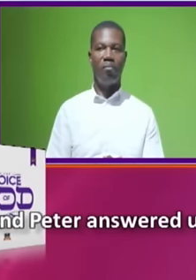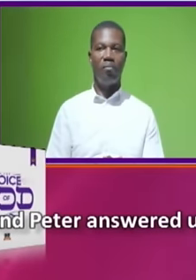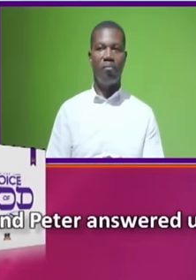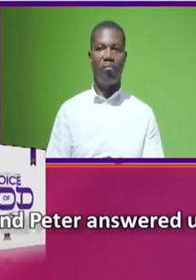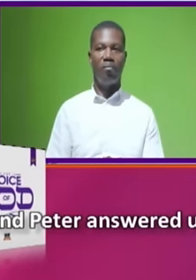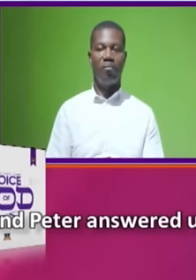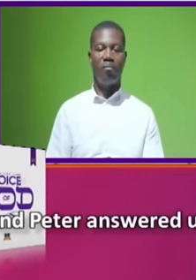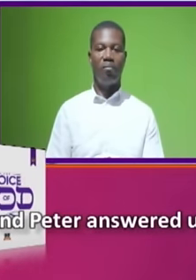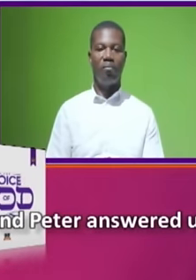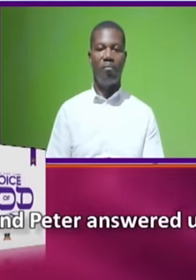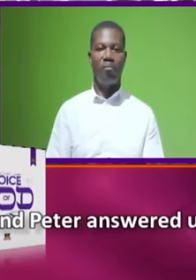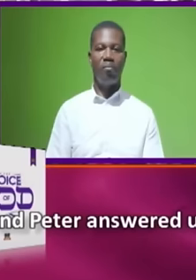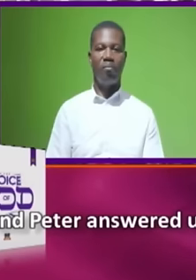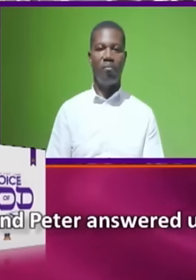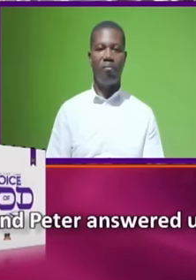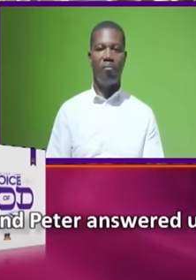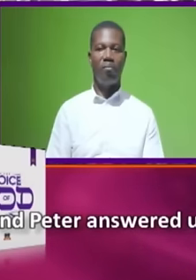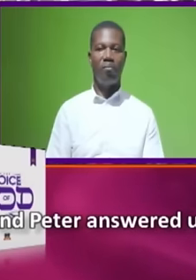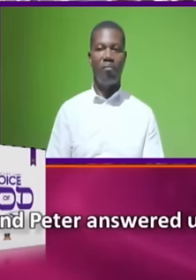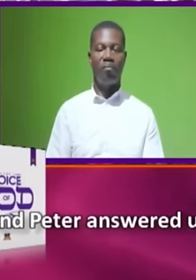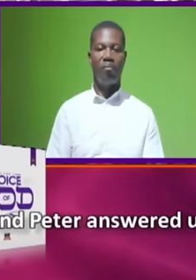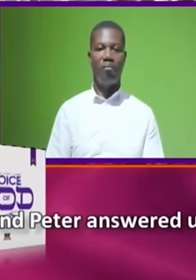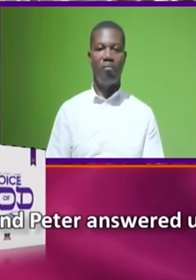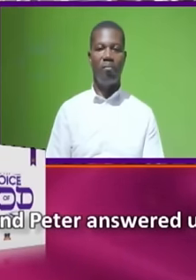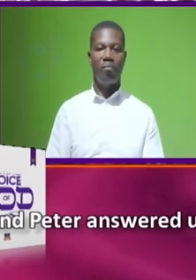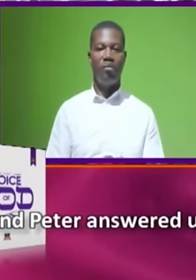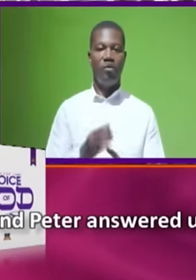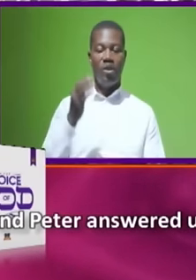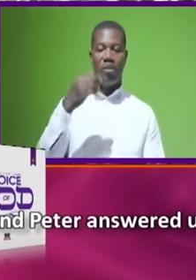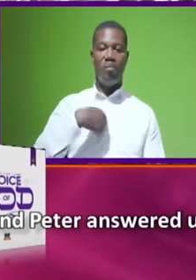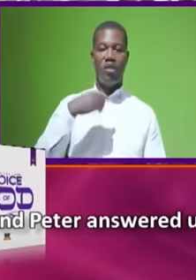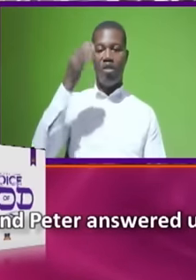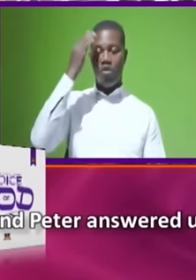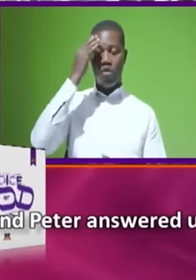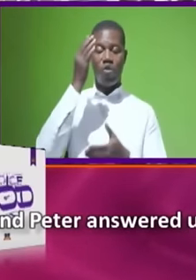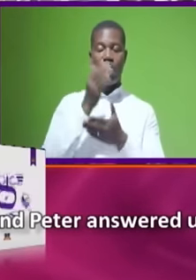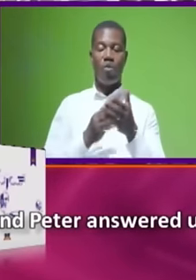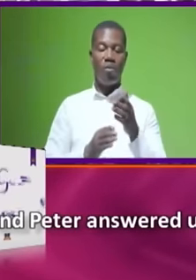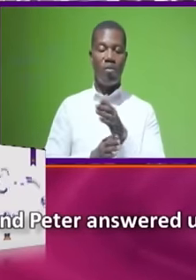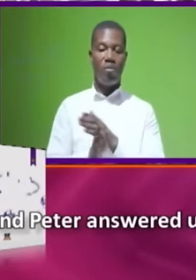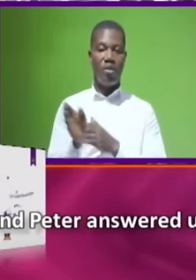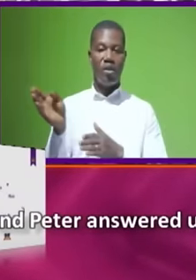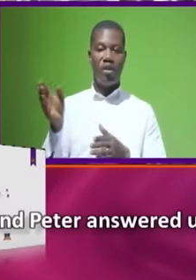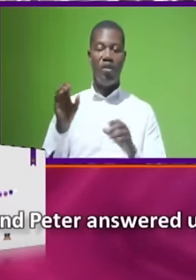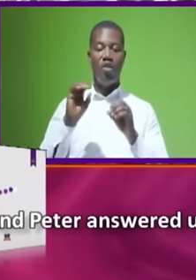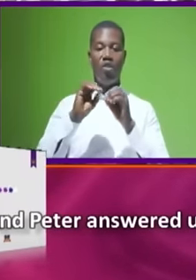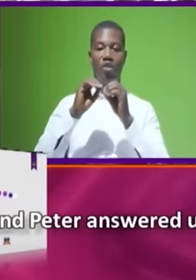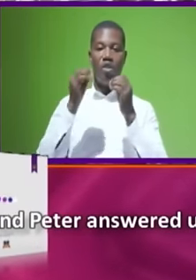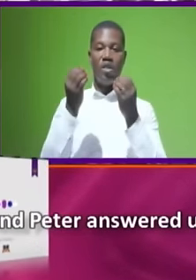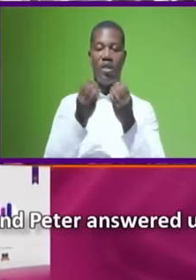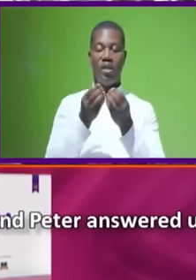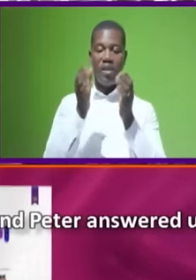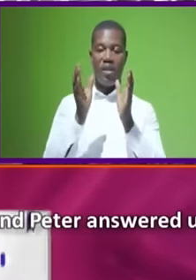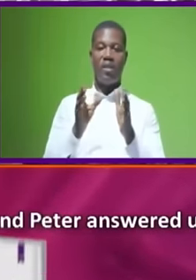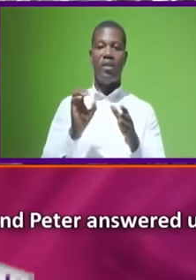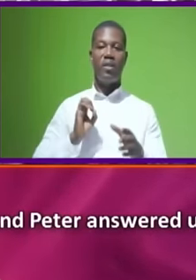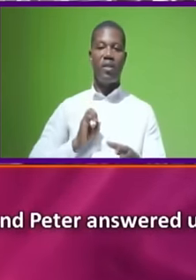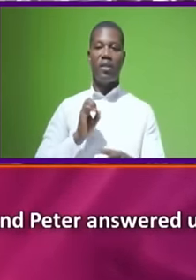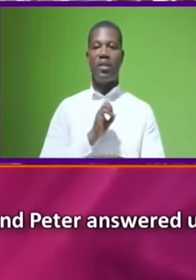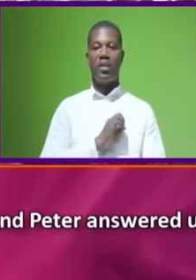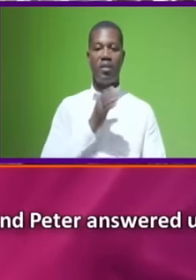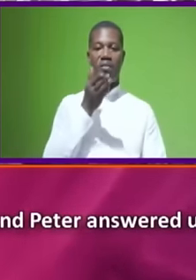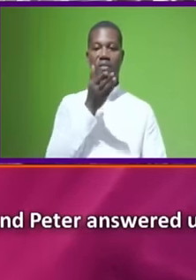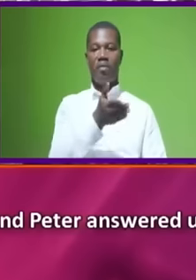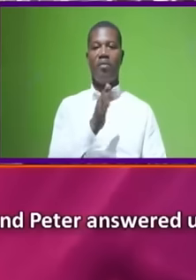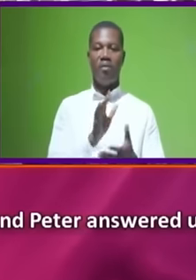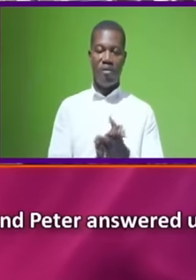a family plan. Menemo branch bia organizer for our honey worm executives of